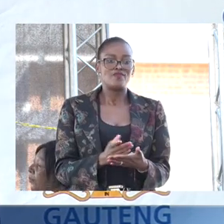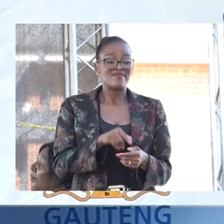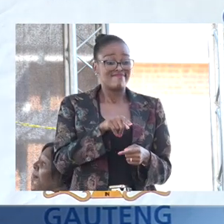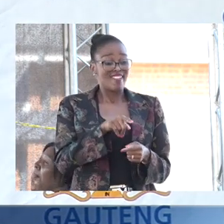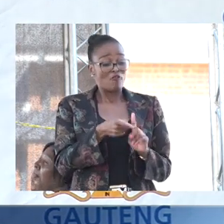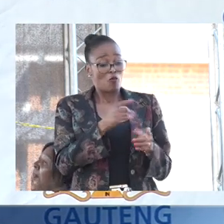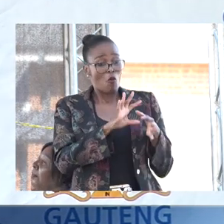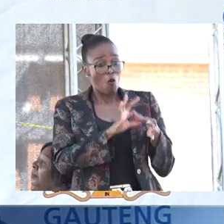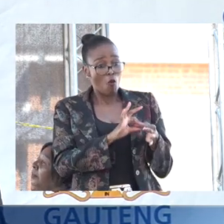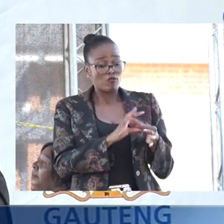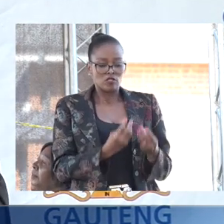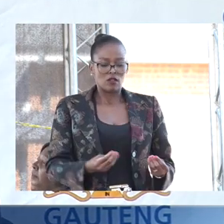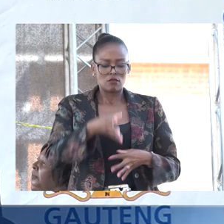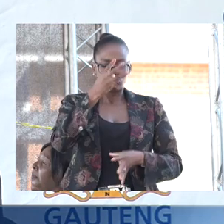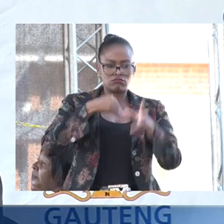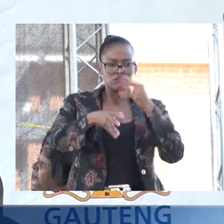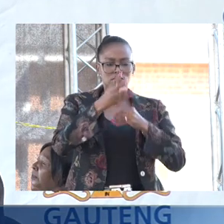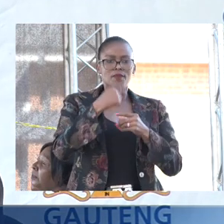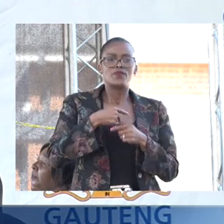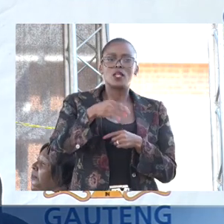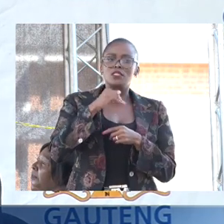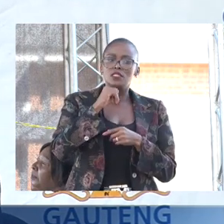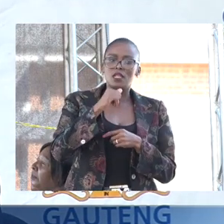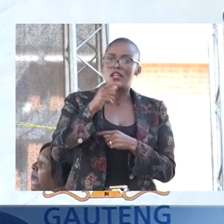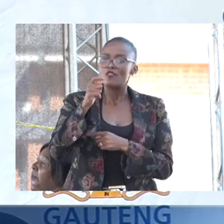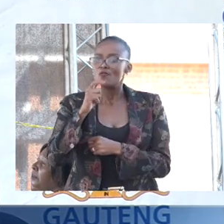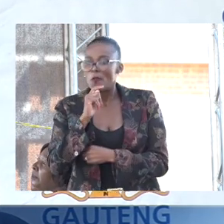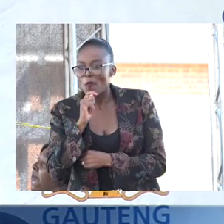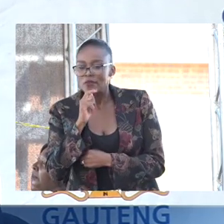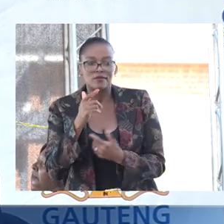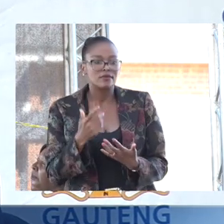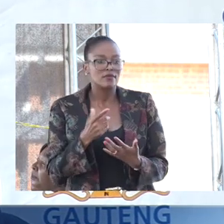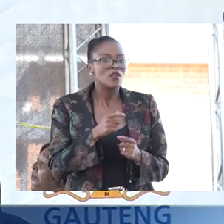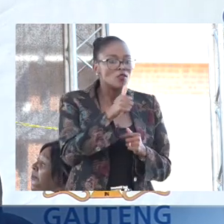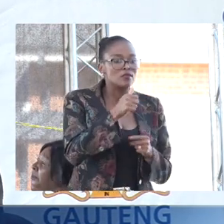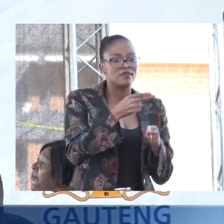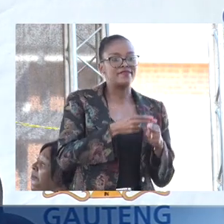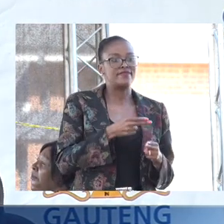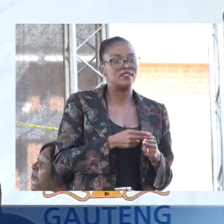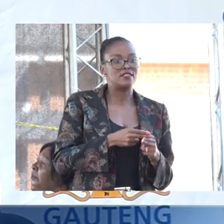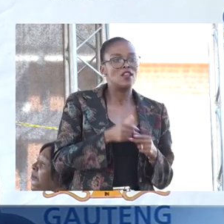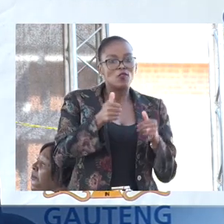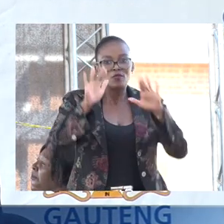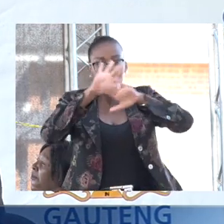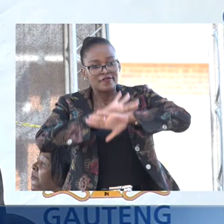home that children should learn to say, good morning, good afternoon, good evening,